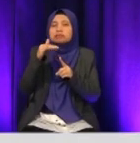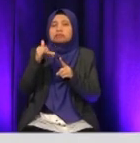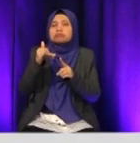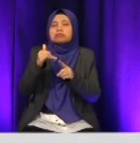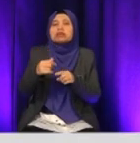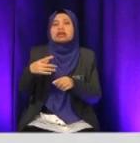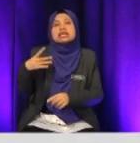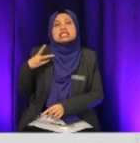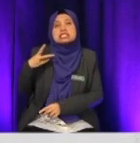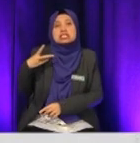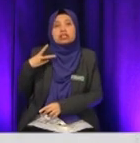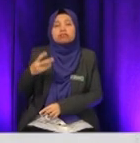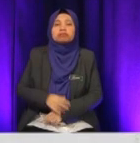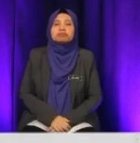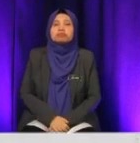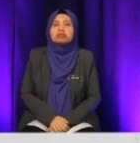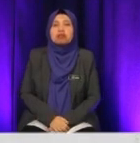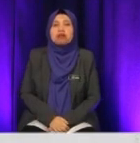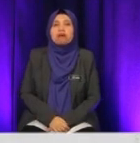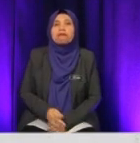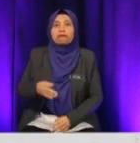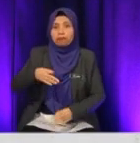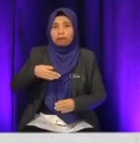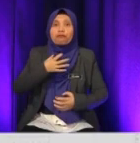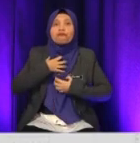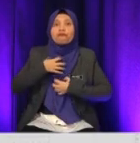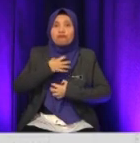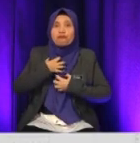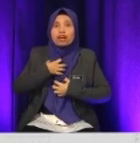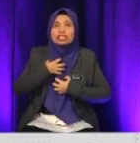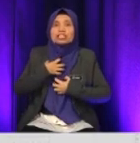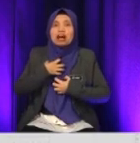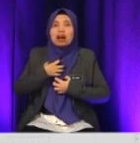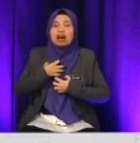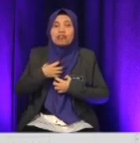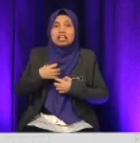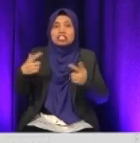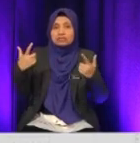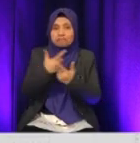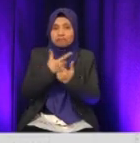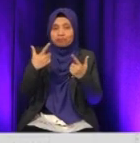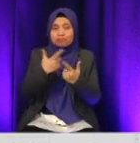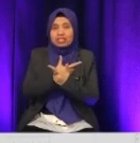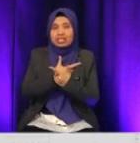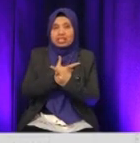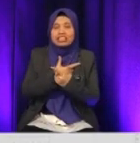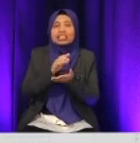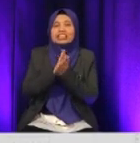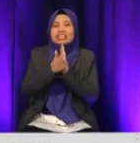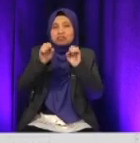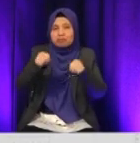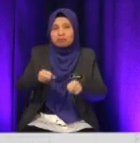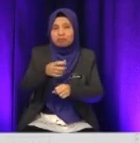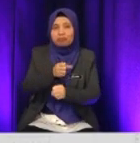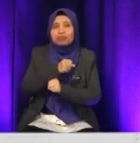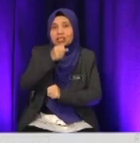here, volunteers. Fundraising, yes. Divya, I think I should award you the yes, ice cream stick yes, as well yes. because you're helping